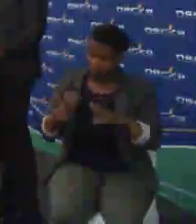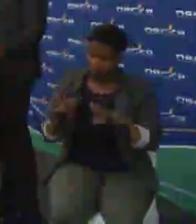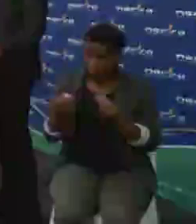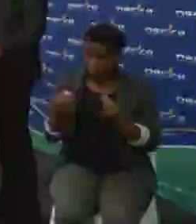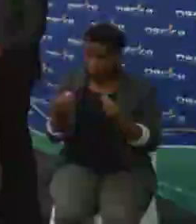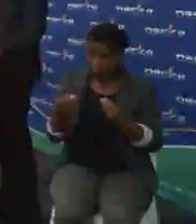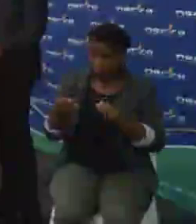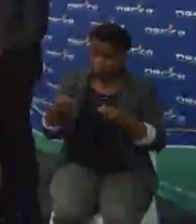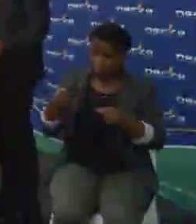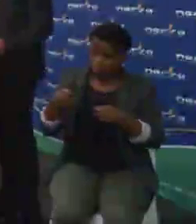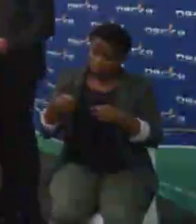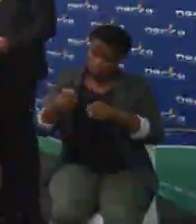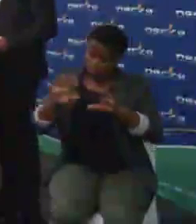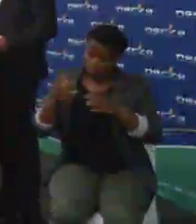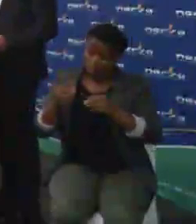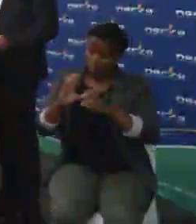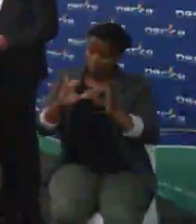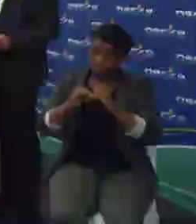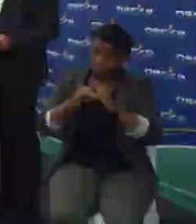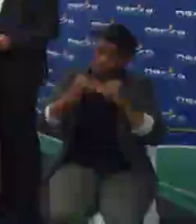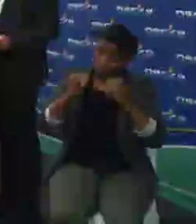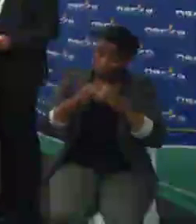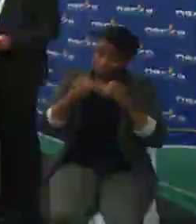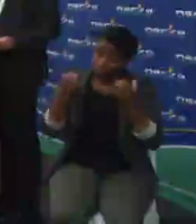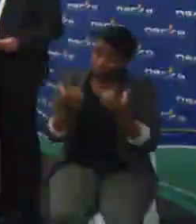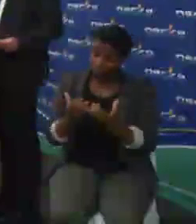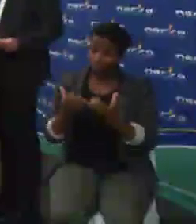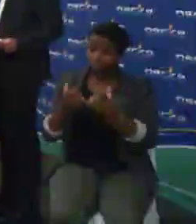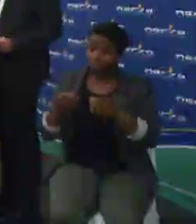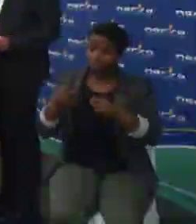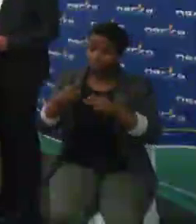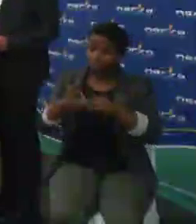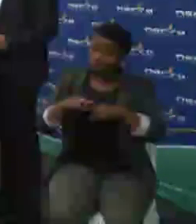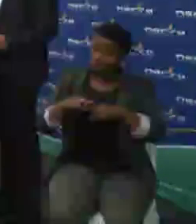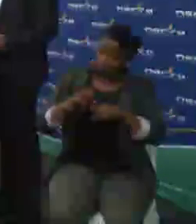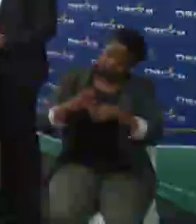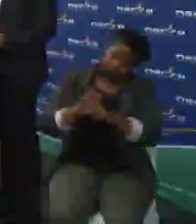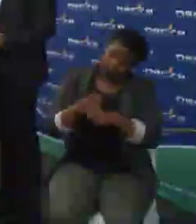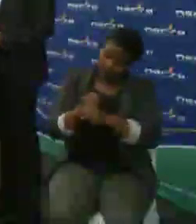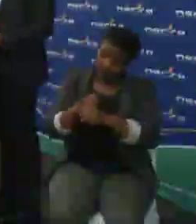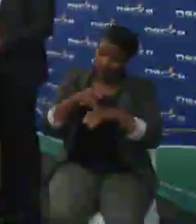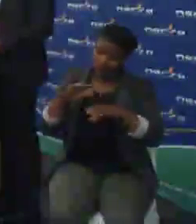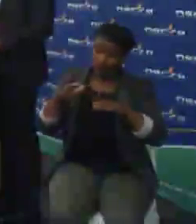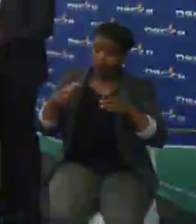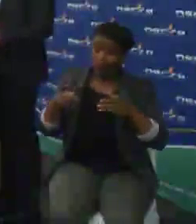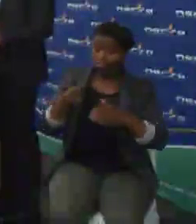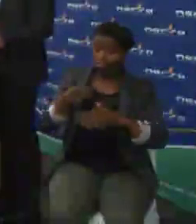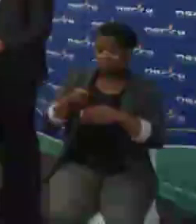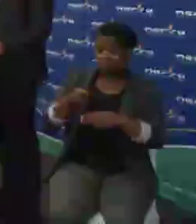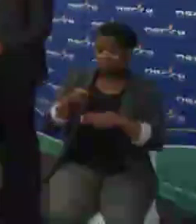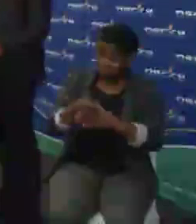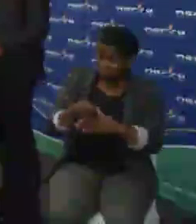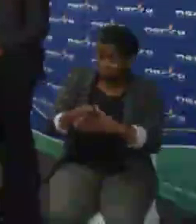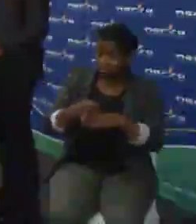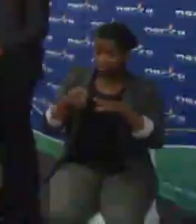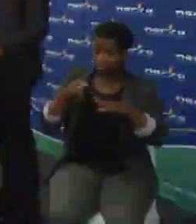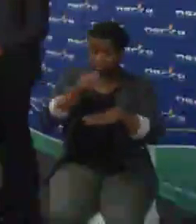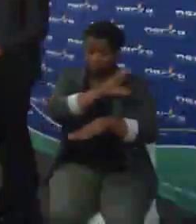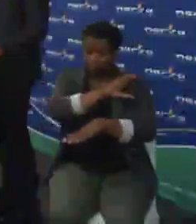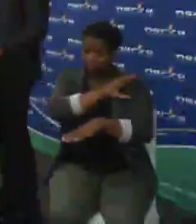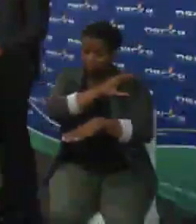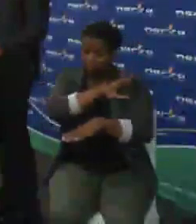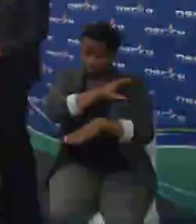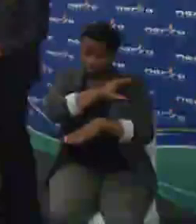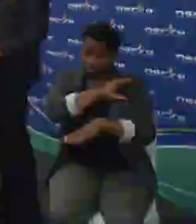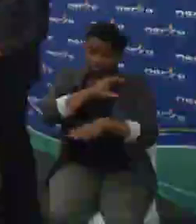IPPs compete against a company that is designed and designated in law as their sole customer? For all its noble intentions, the